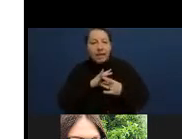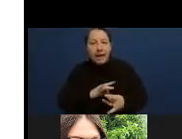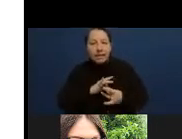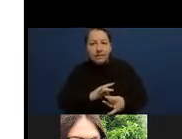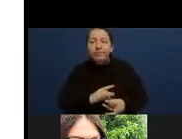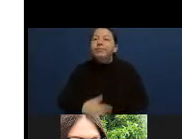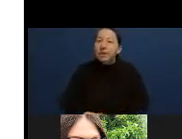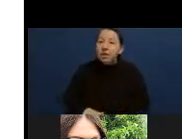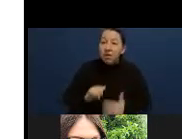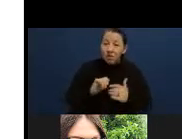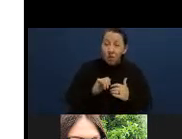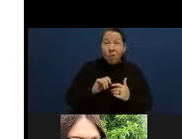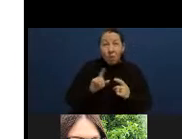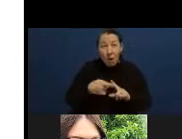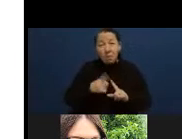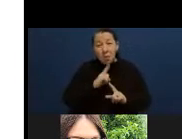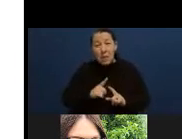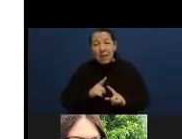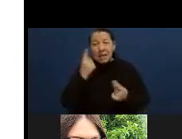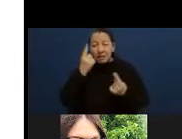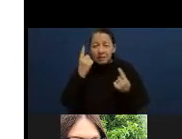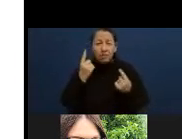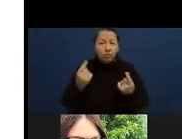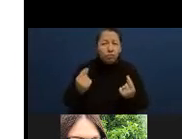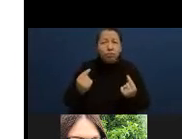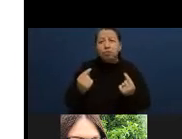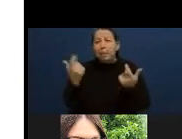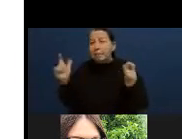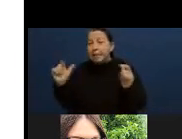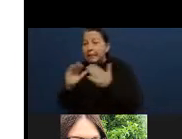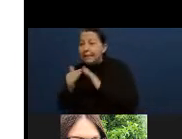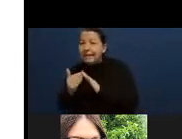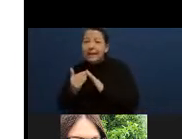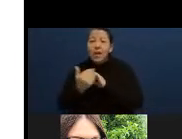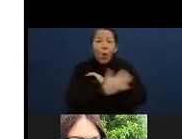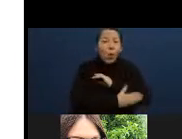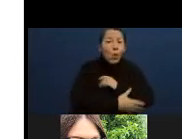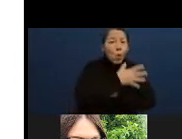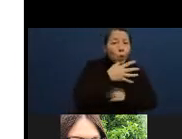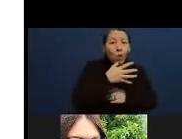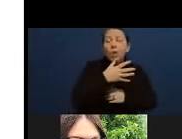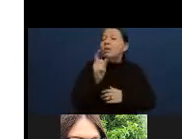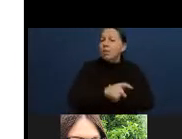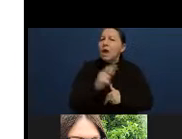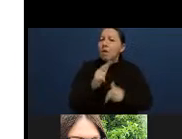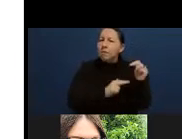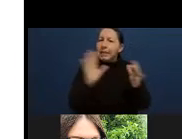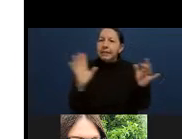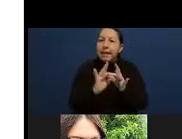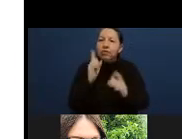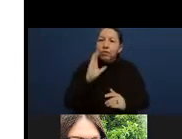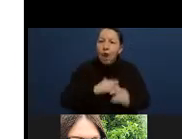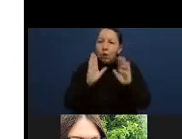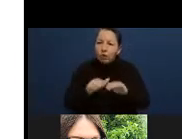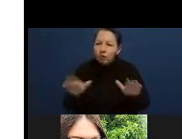where we're at, whether we're an urban setting or rural setting, we have to build those connections for our kids. And a lot